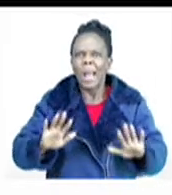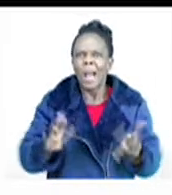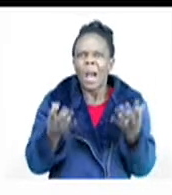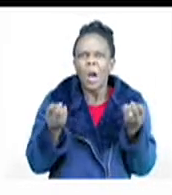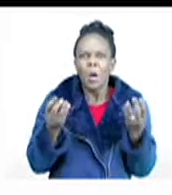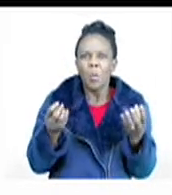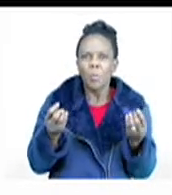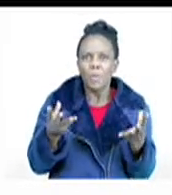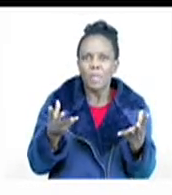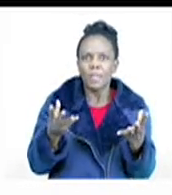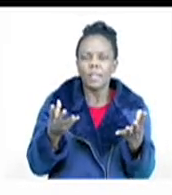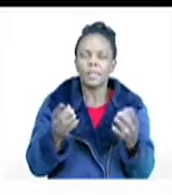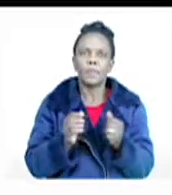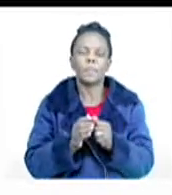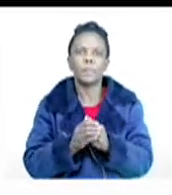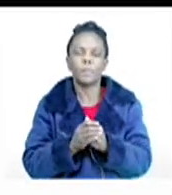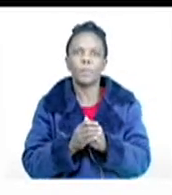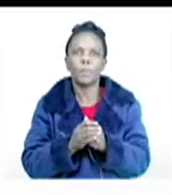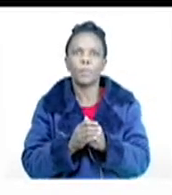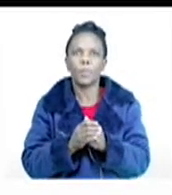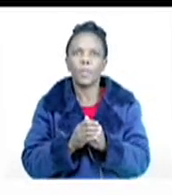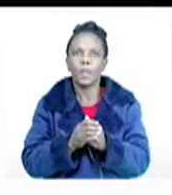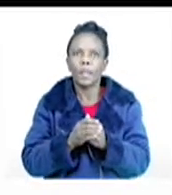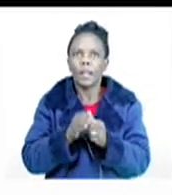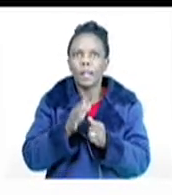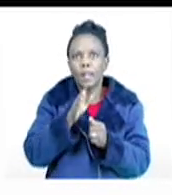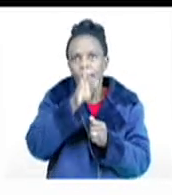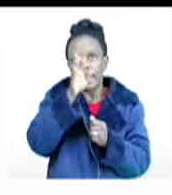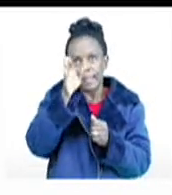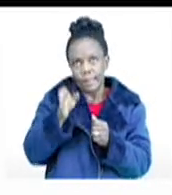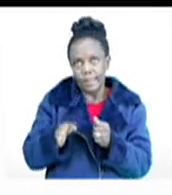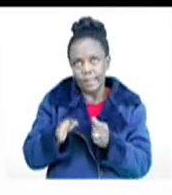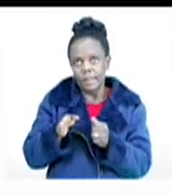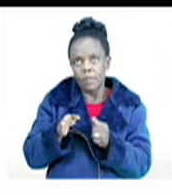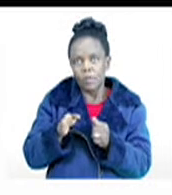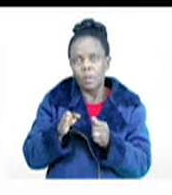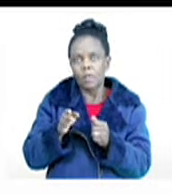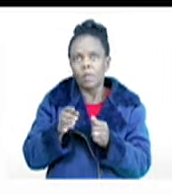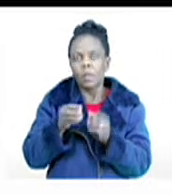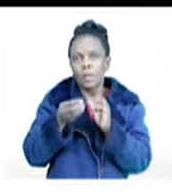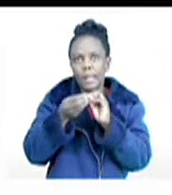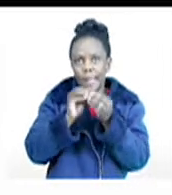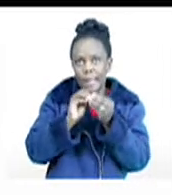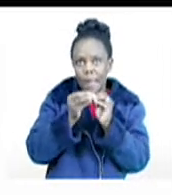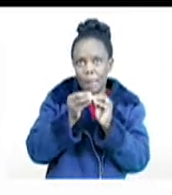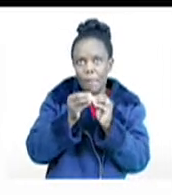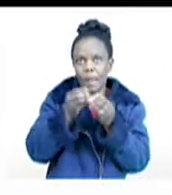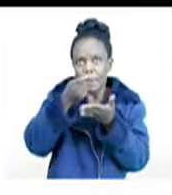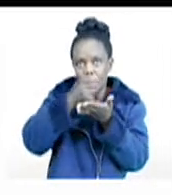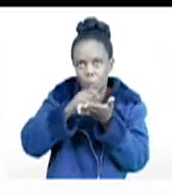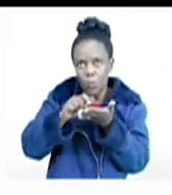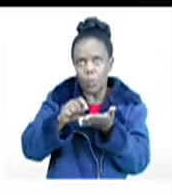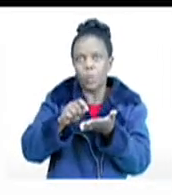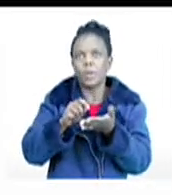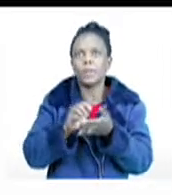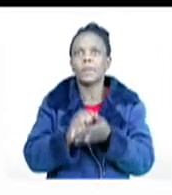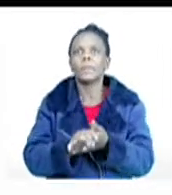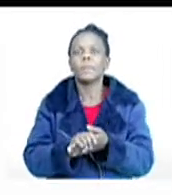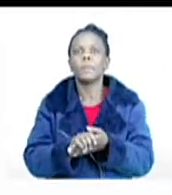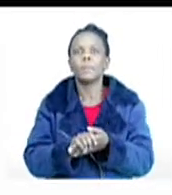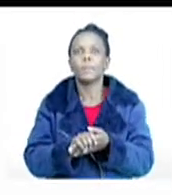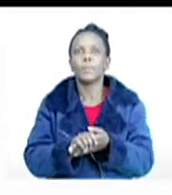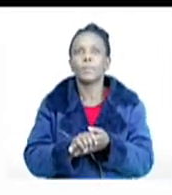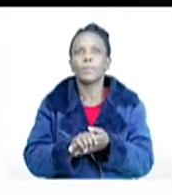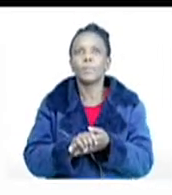must write the number next to the box that you have been given. I would like to encourage you to use your